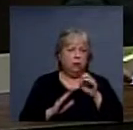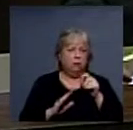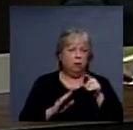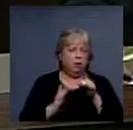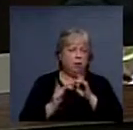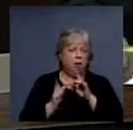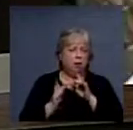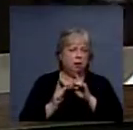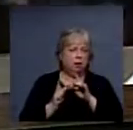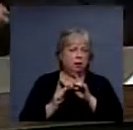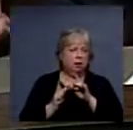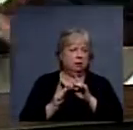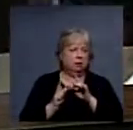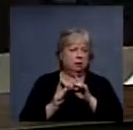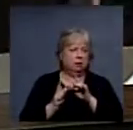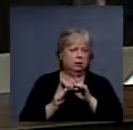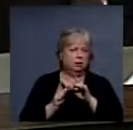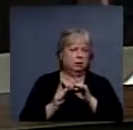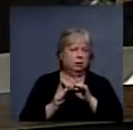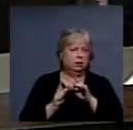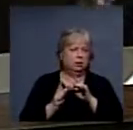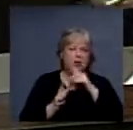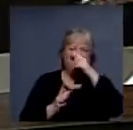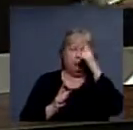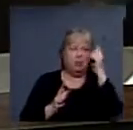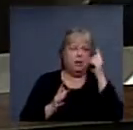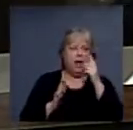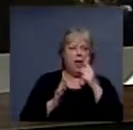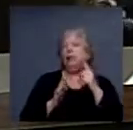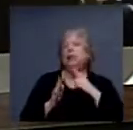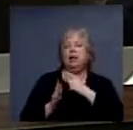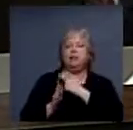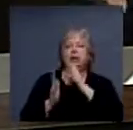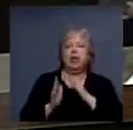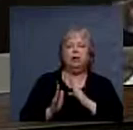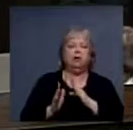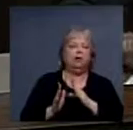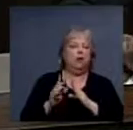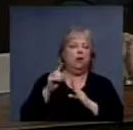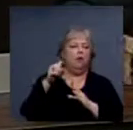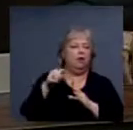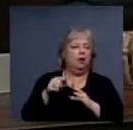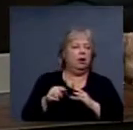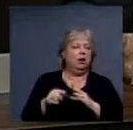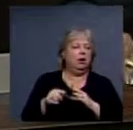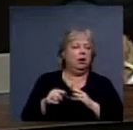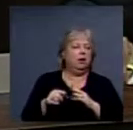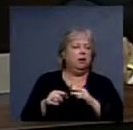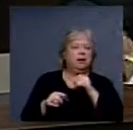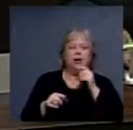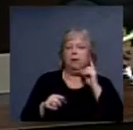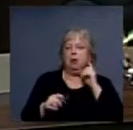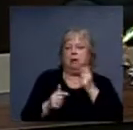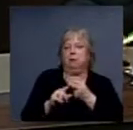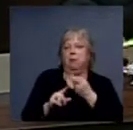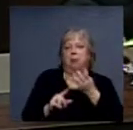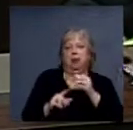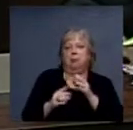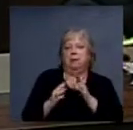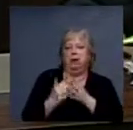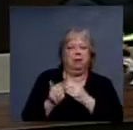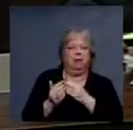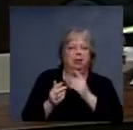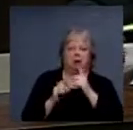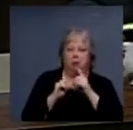contact all legislators, but particularly the black legislators over there, because I don't hear anything from them either. And, I talk